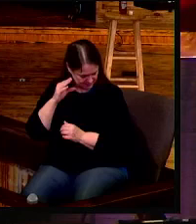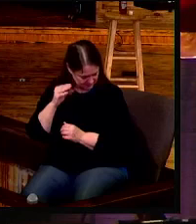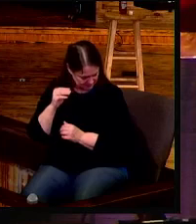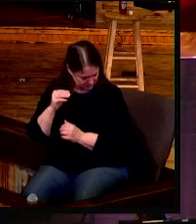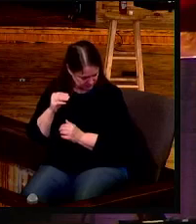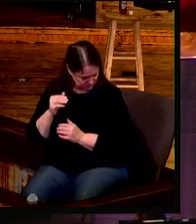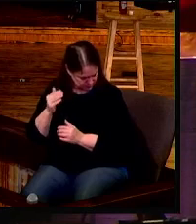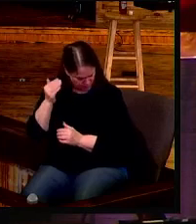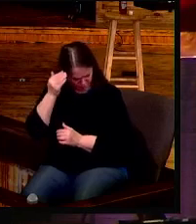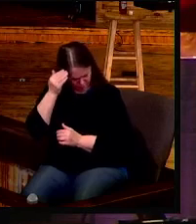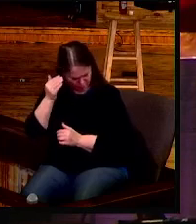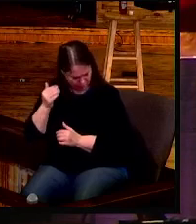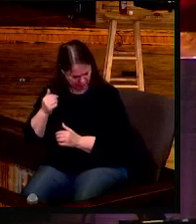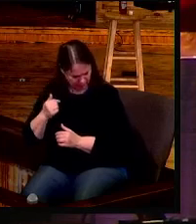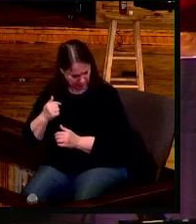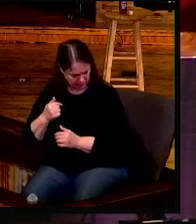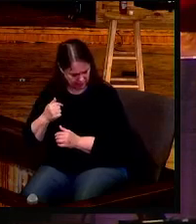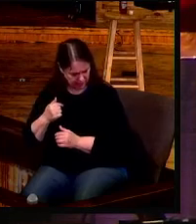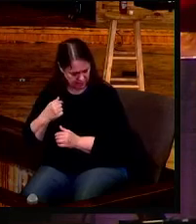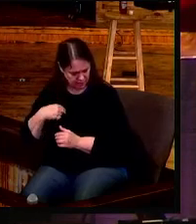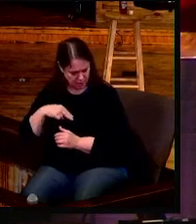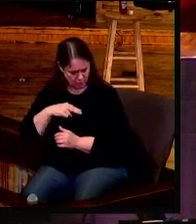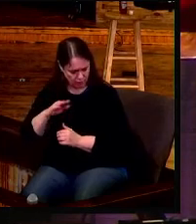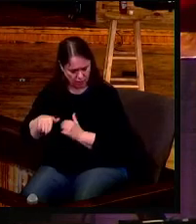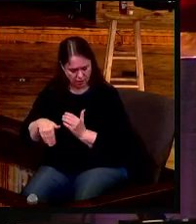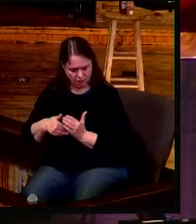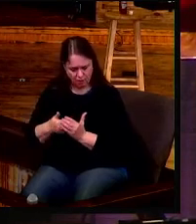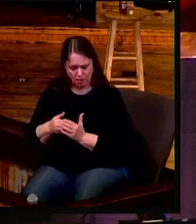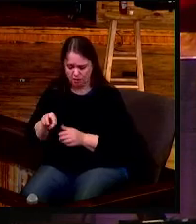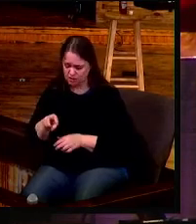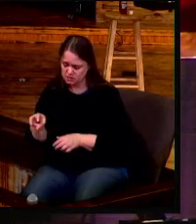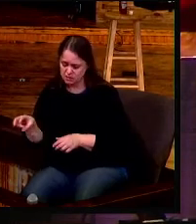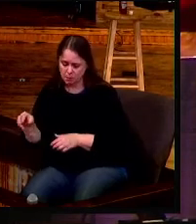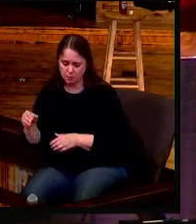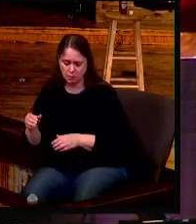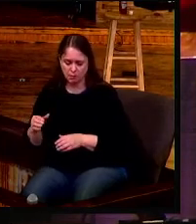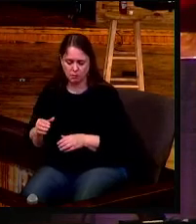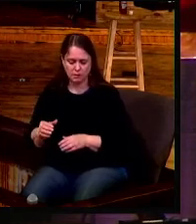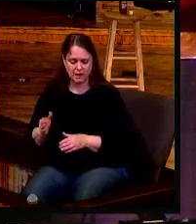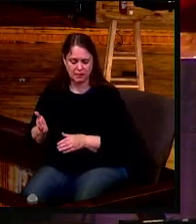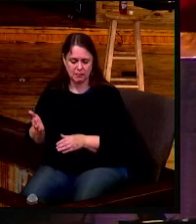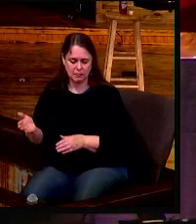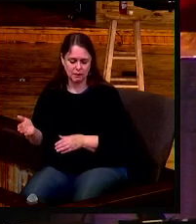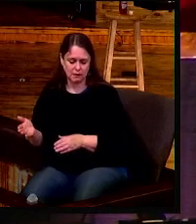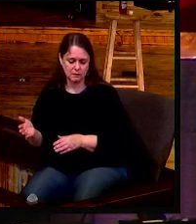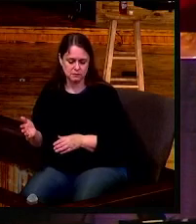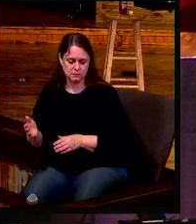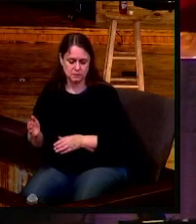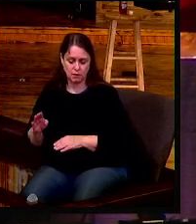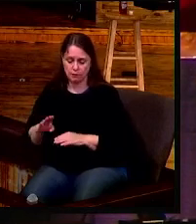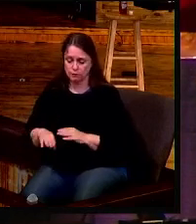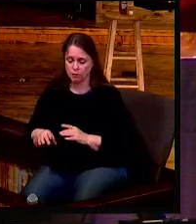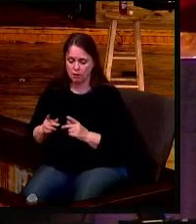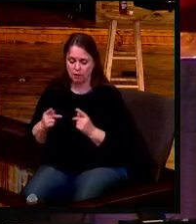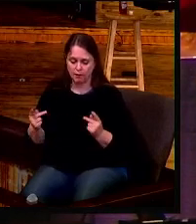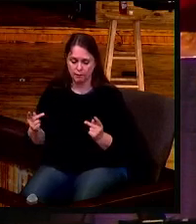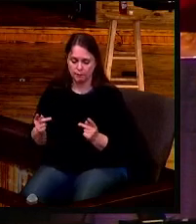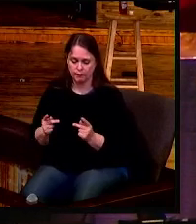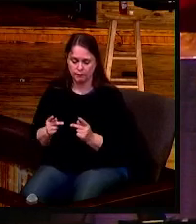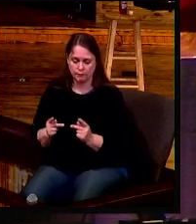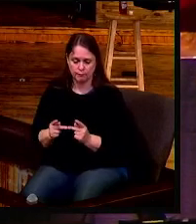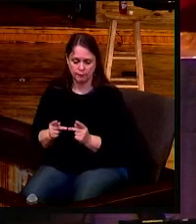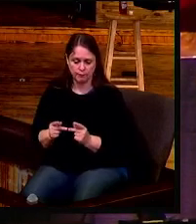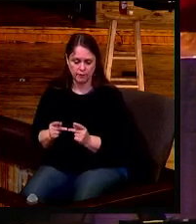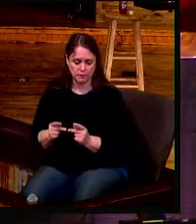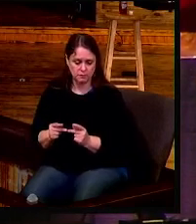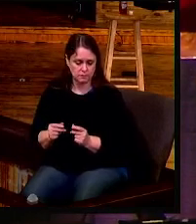judgment. For we all stumble in many things. If anyone does not stumble in word, he is a perfect man, able also to bridle the